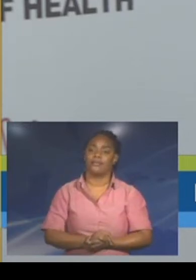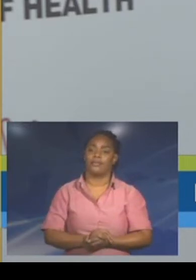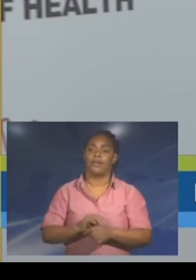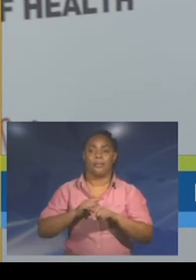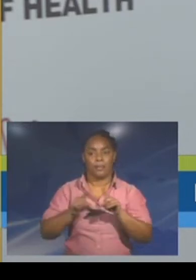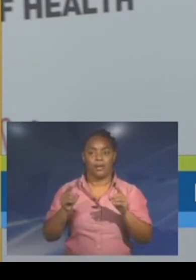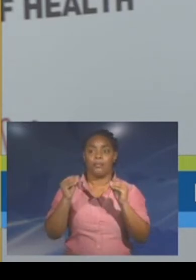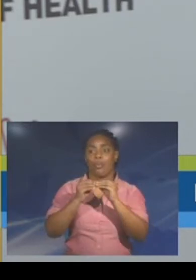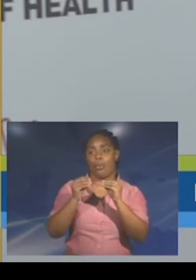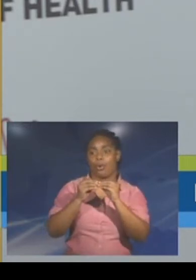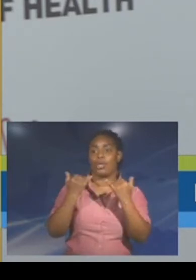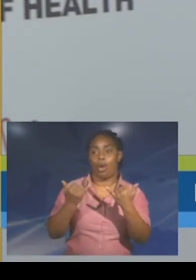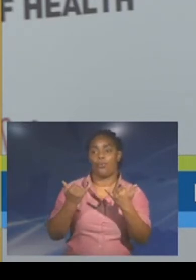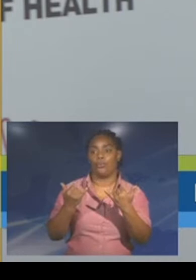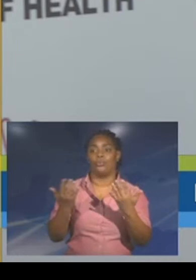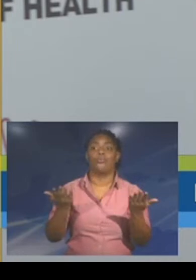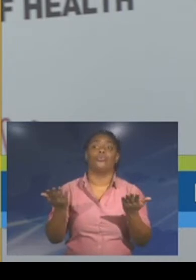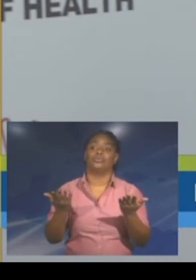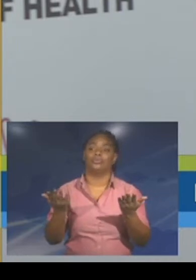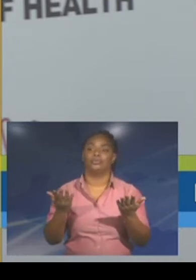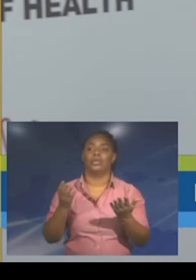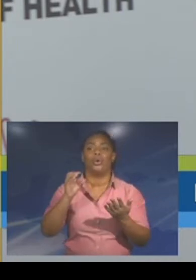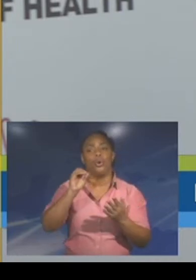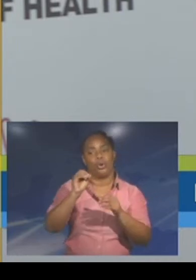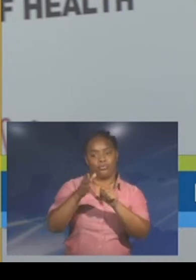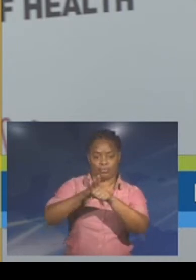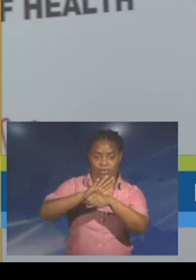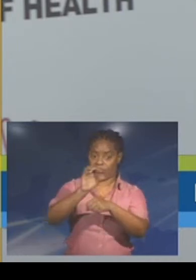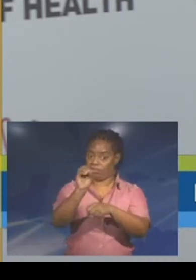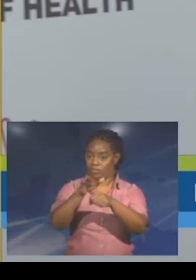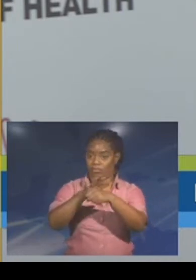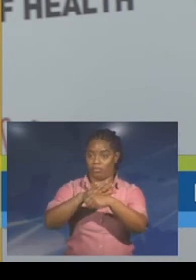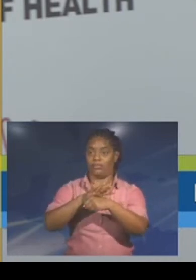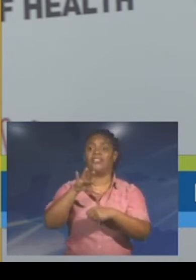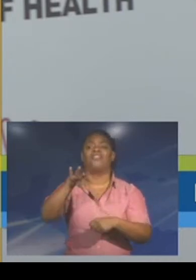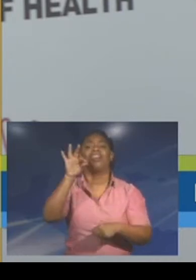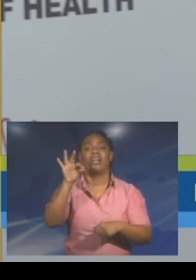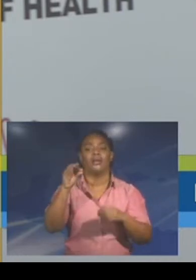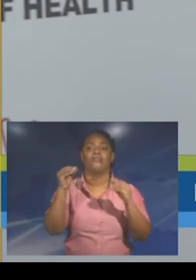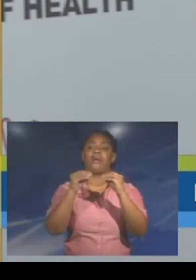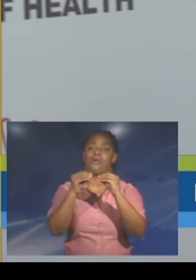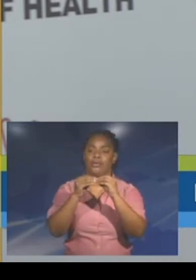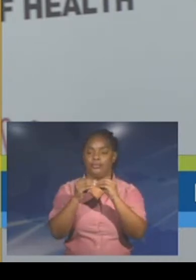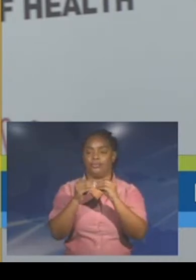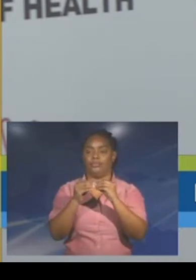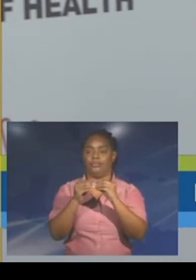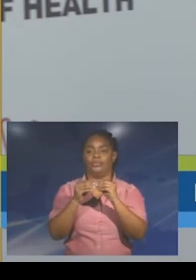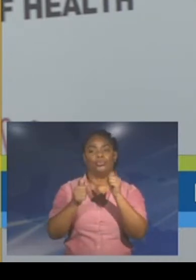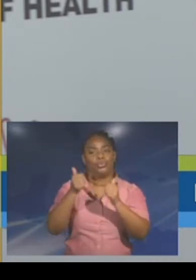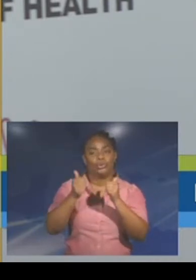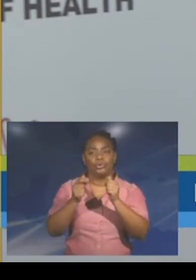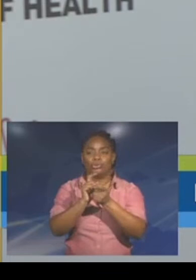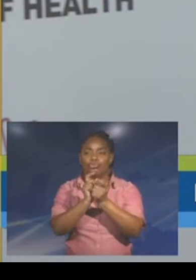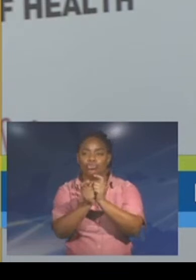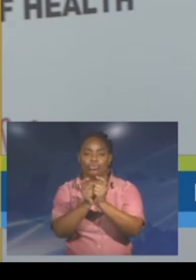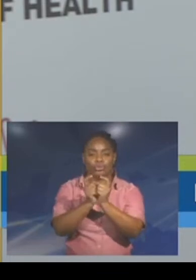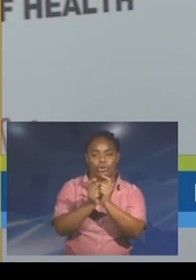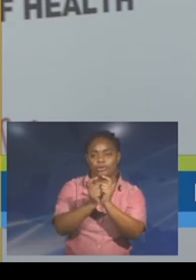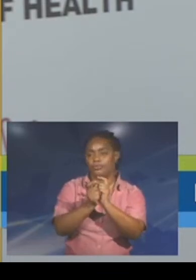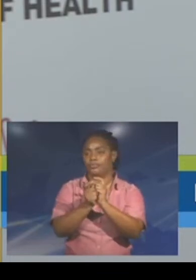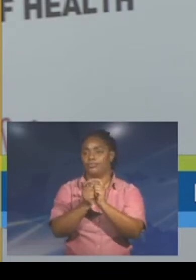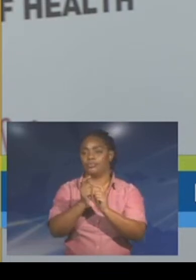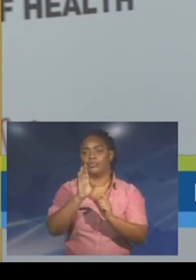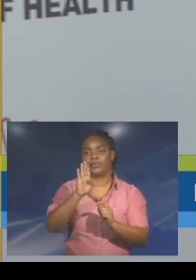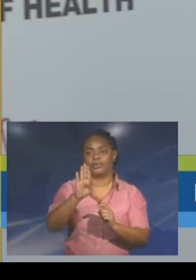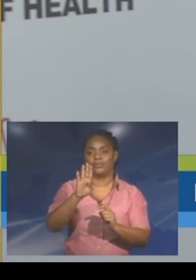have right now is the Omicron variant of concern, and the sublineage that is dominant seemingly is the BA2 type. And we